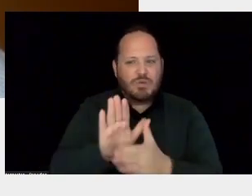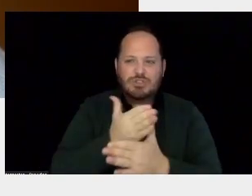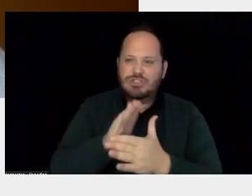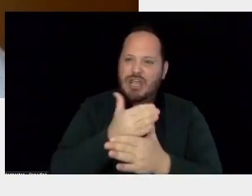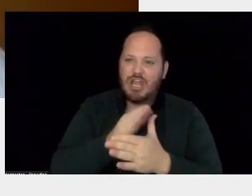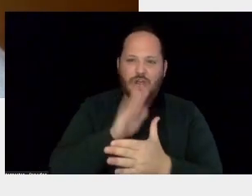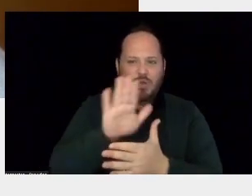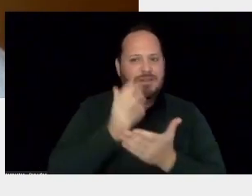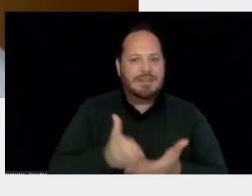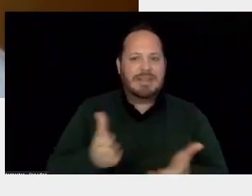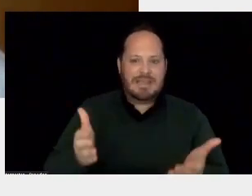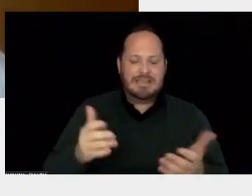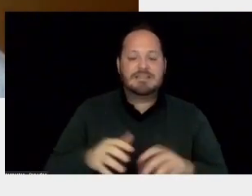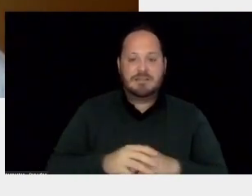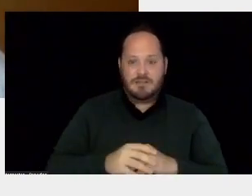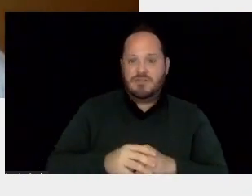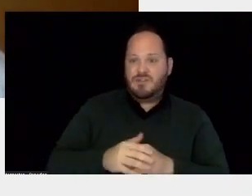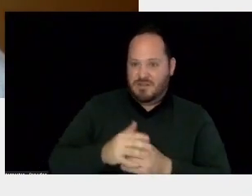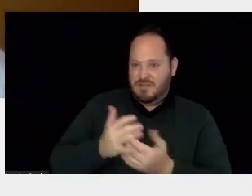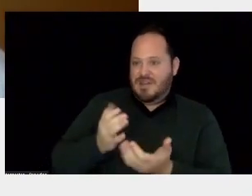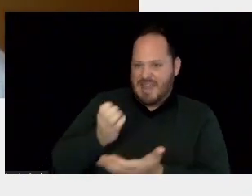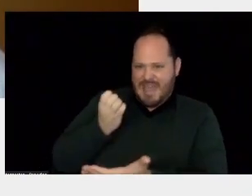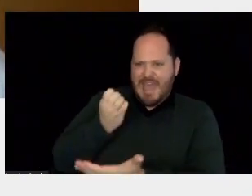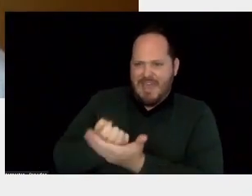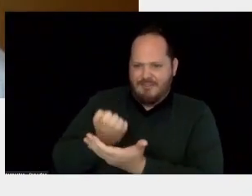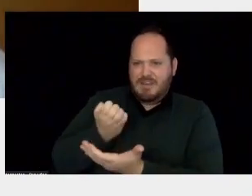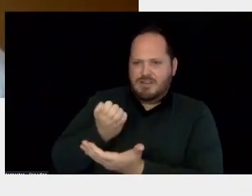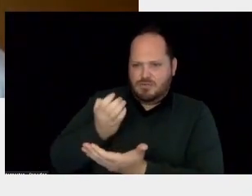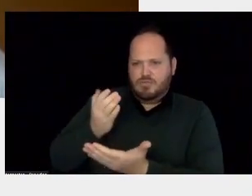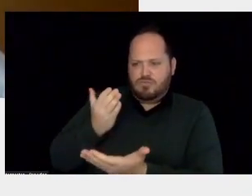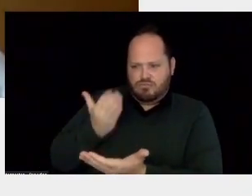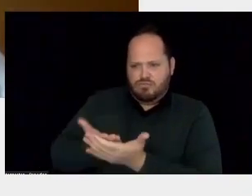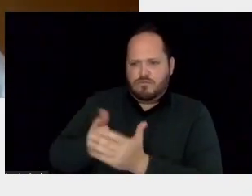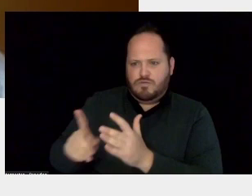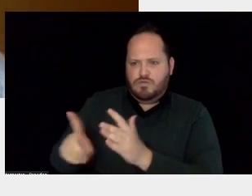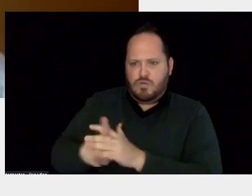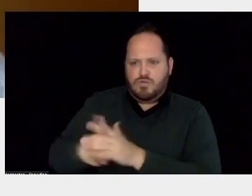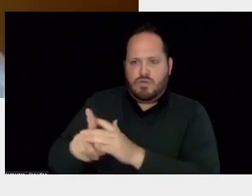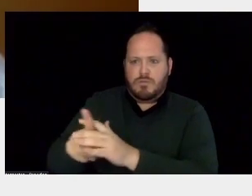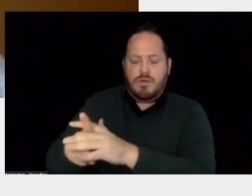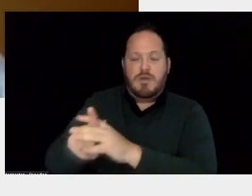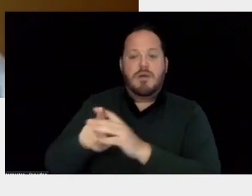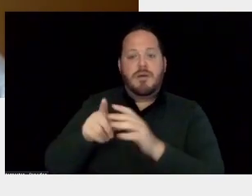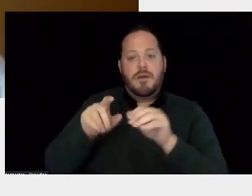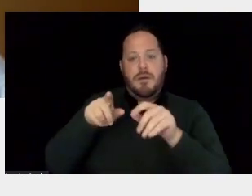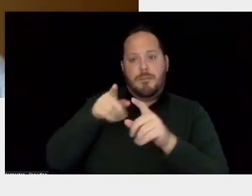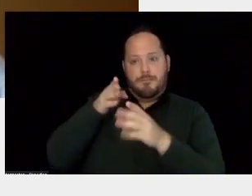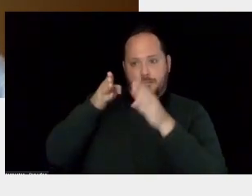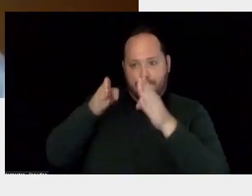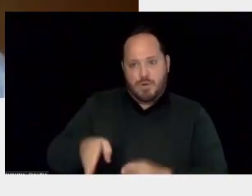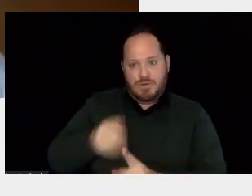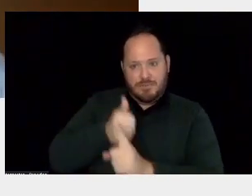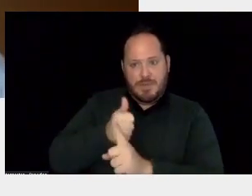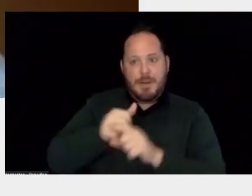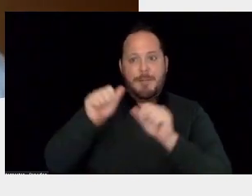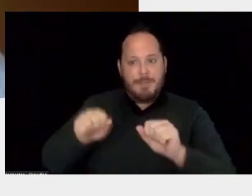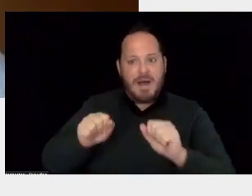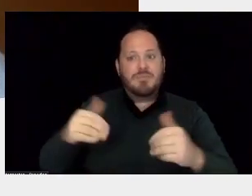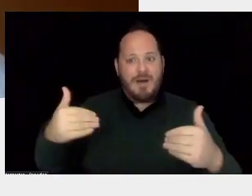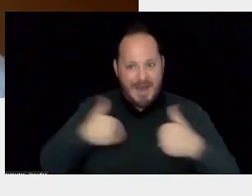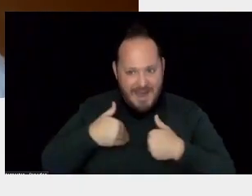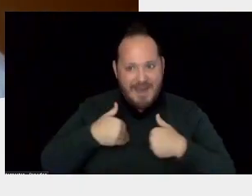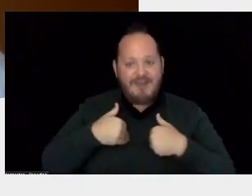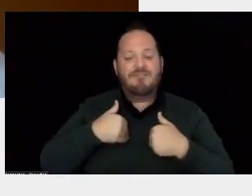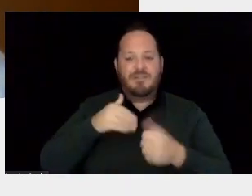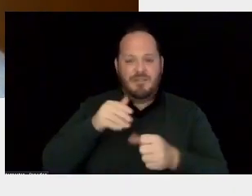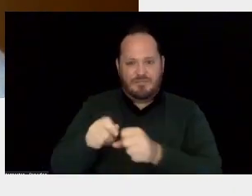people can be pre-symptomatic or maybe even not symptomatic and actually be shedding the virus. We all need to think that way. So be really